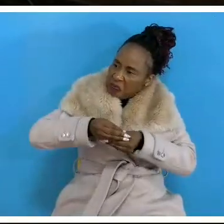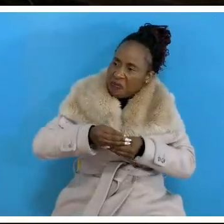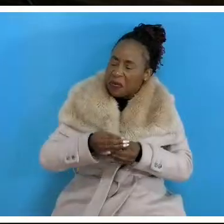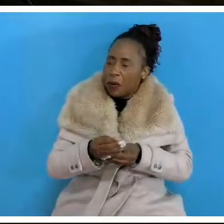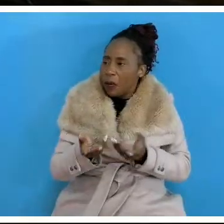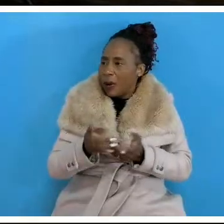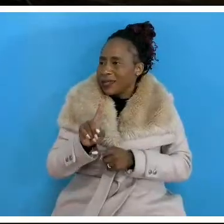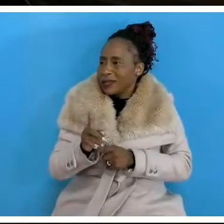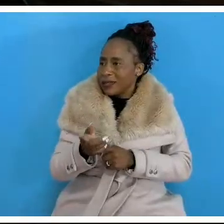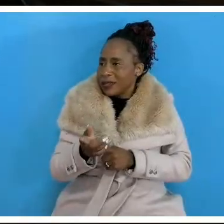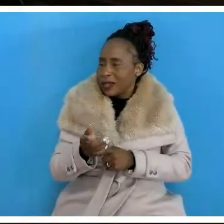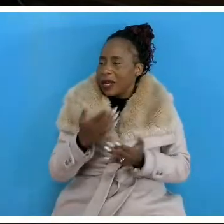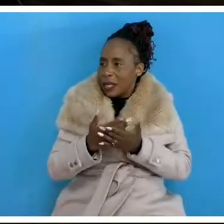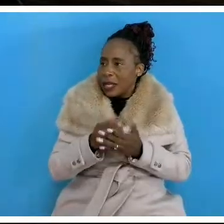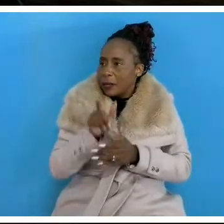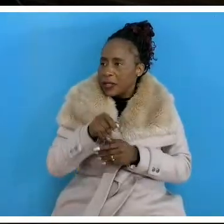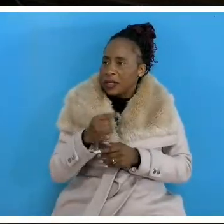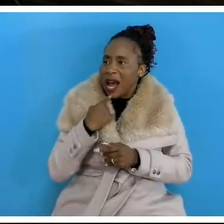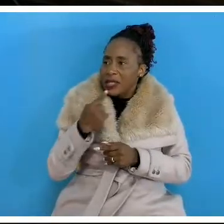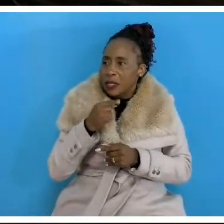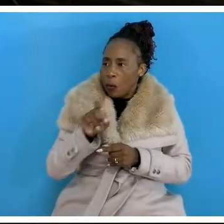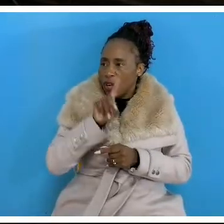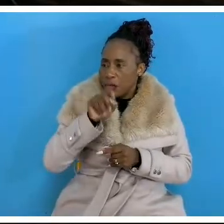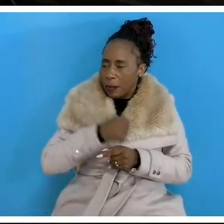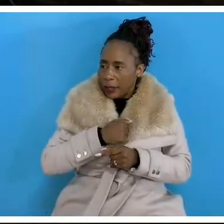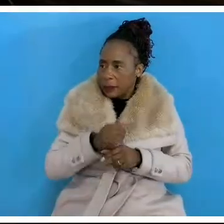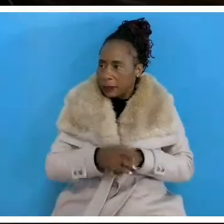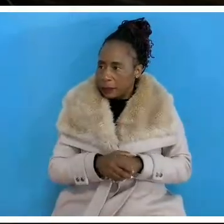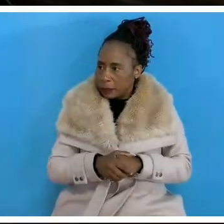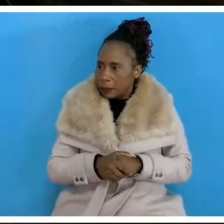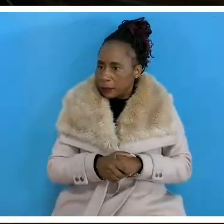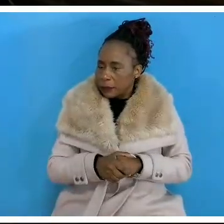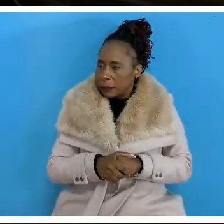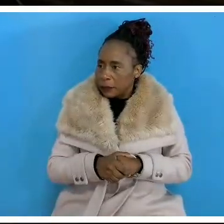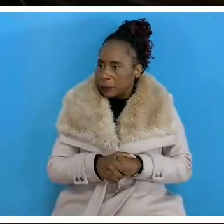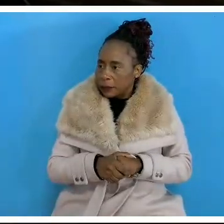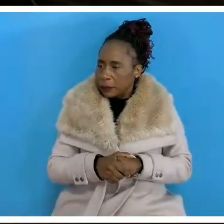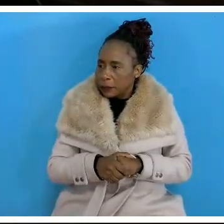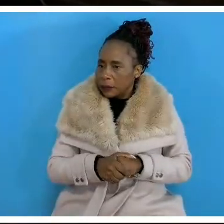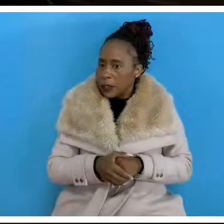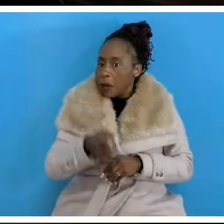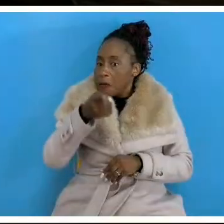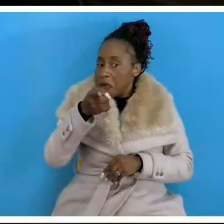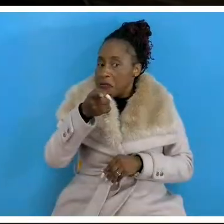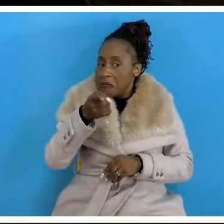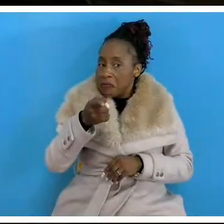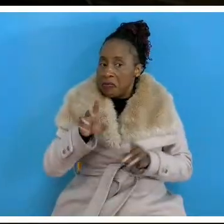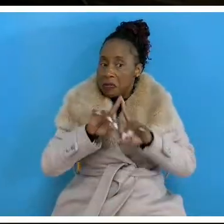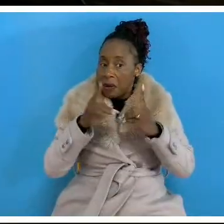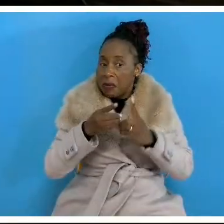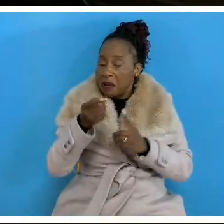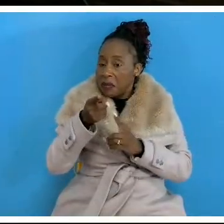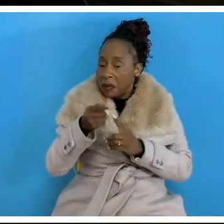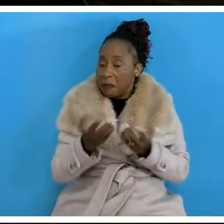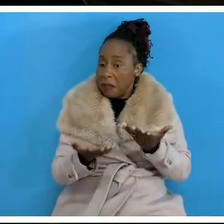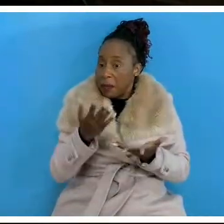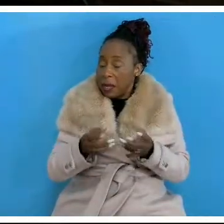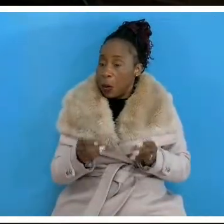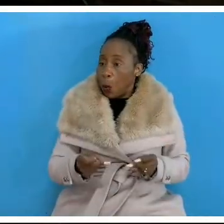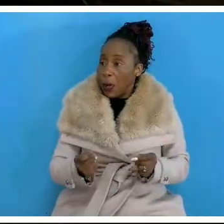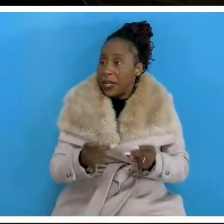Yeah, Can somebody answer my question? They're over there, the department. Maybe they can quickly just answer